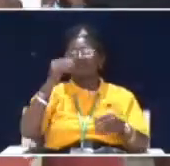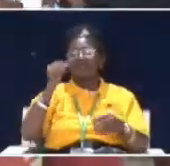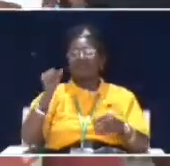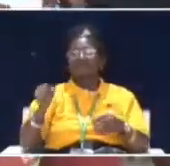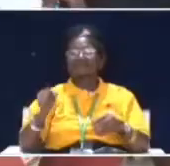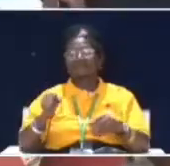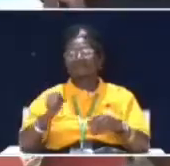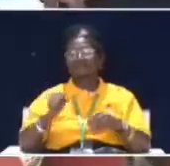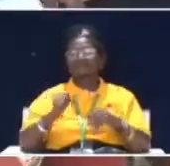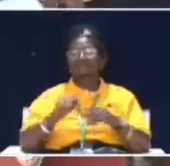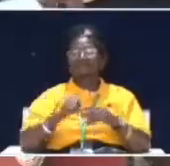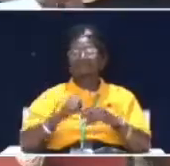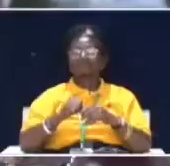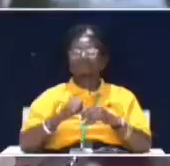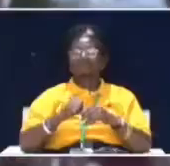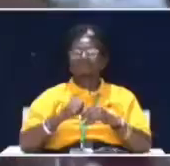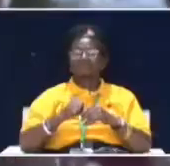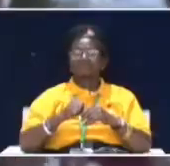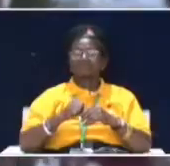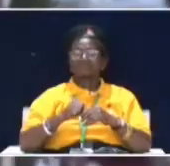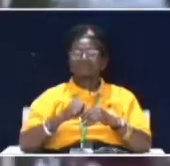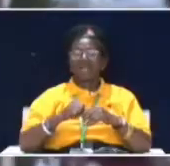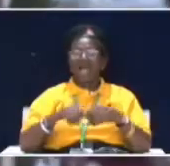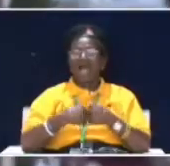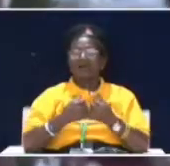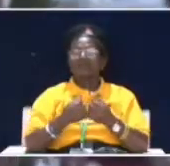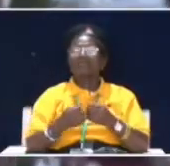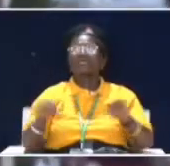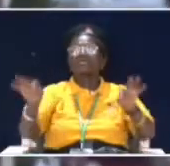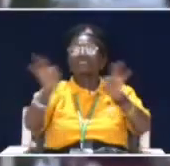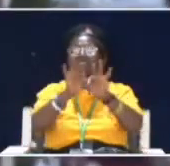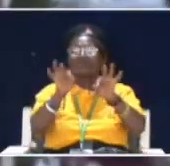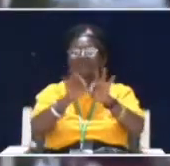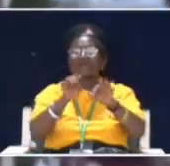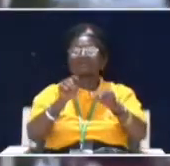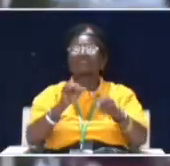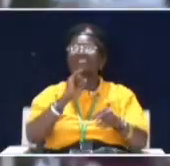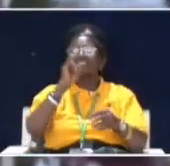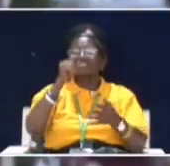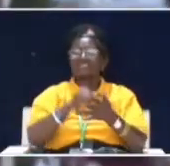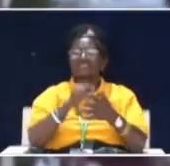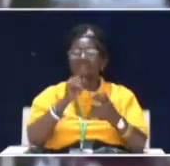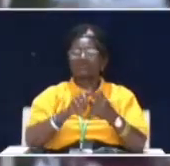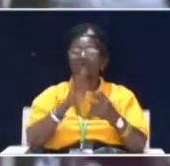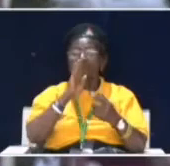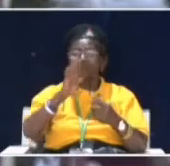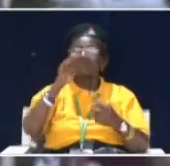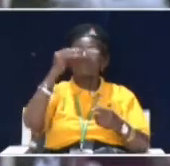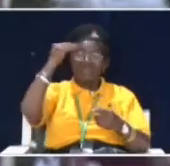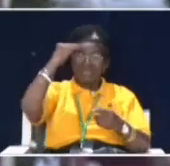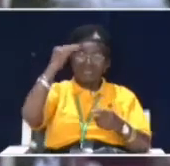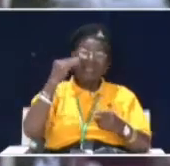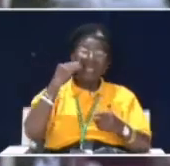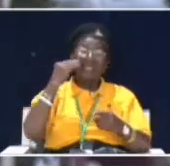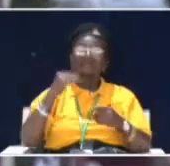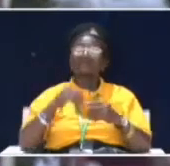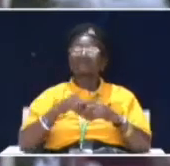pàtàkì. How important is it to be head? Báwo ló ṣe ṣe pàtàkì tó láti jẹ́